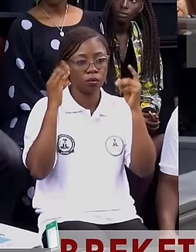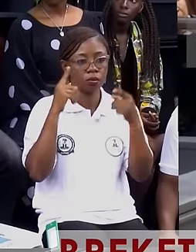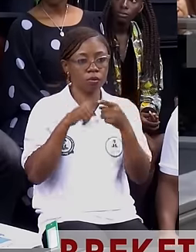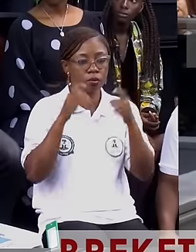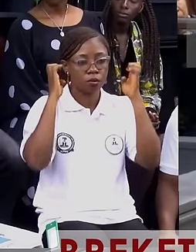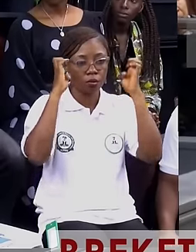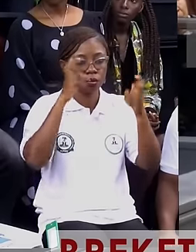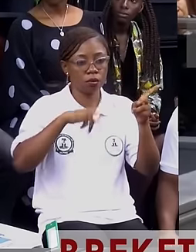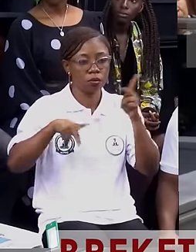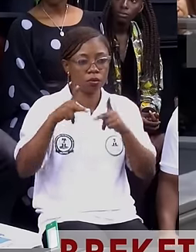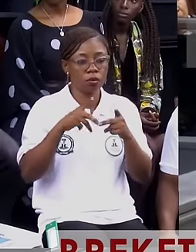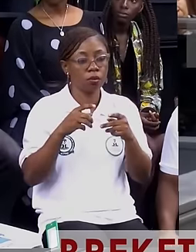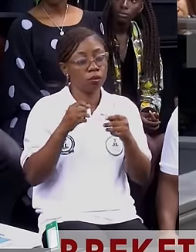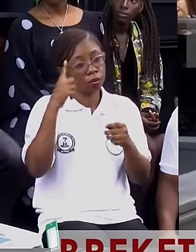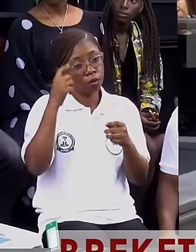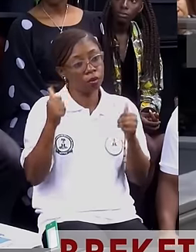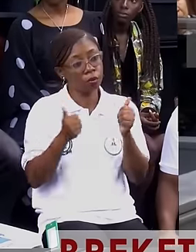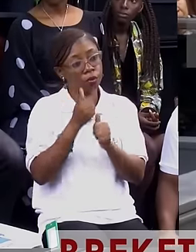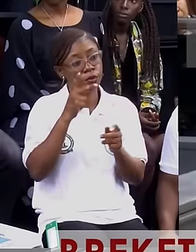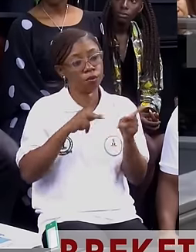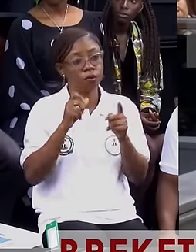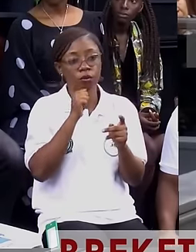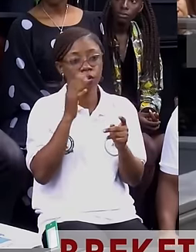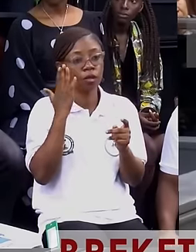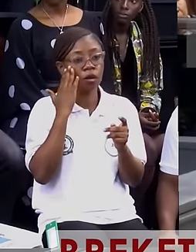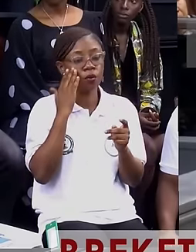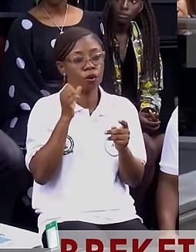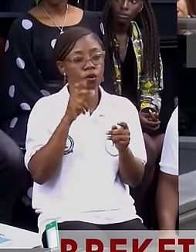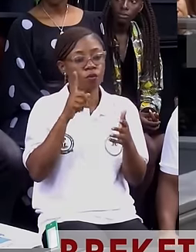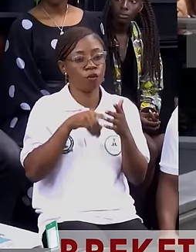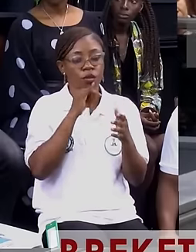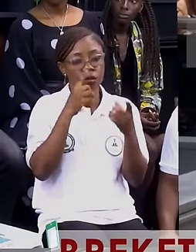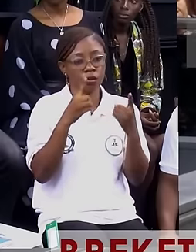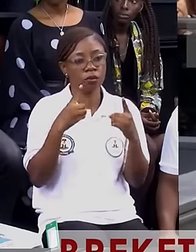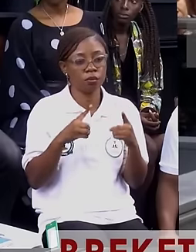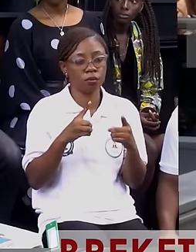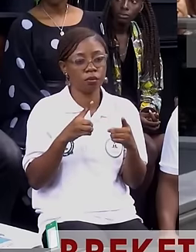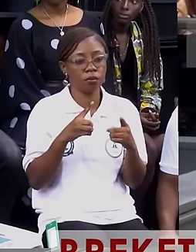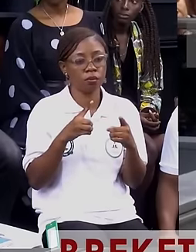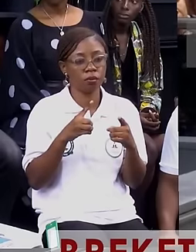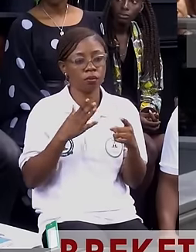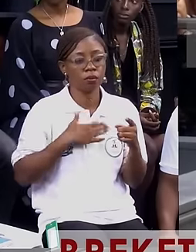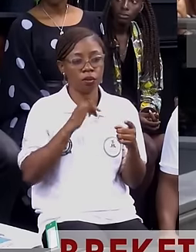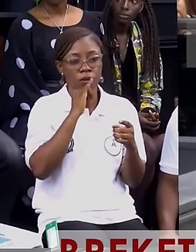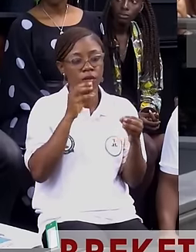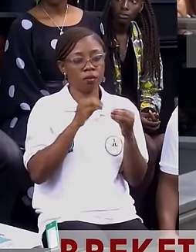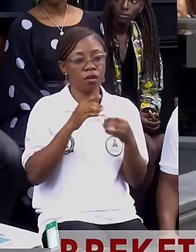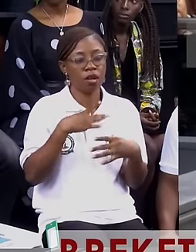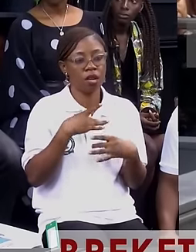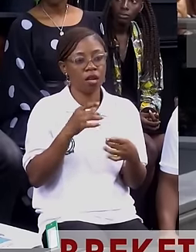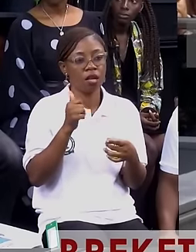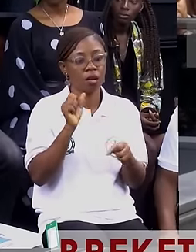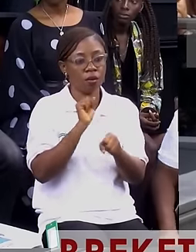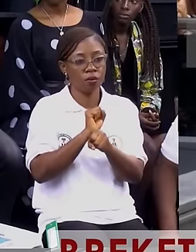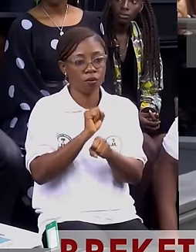educate people, because most people are not aware of what is going on. Mine is more like a